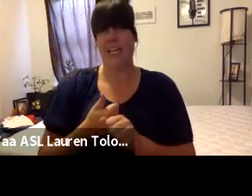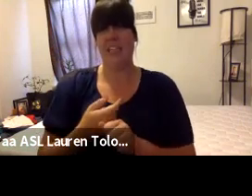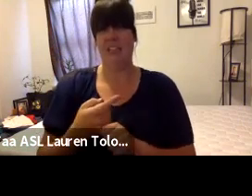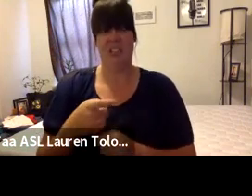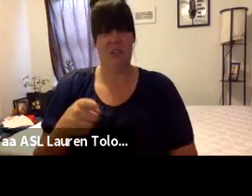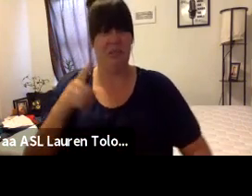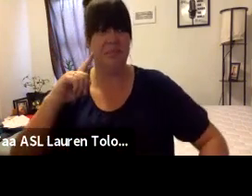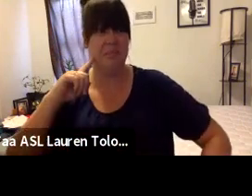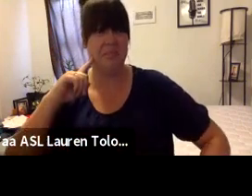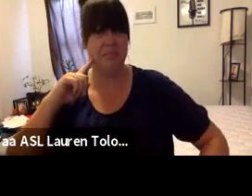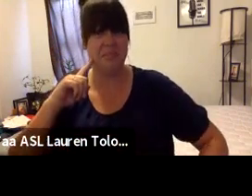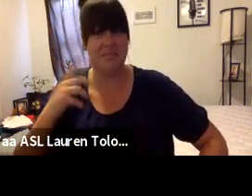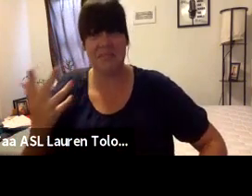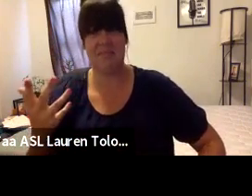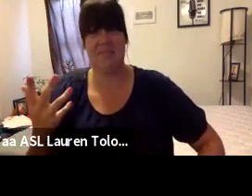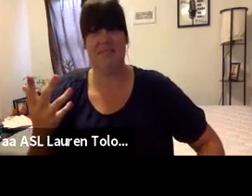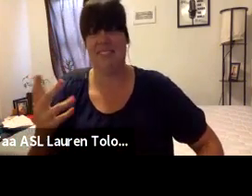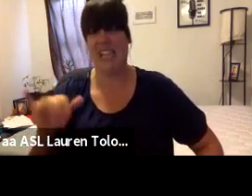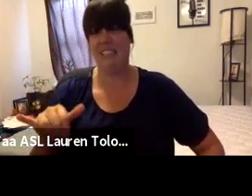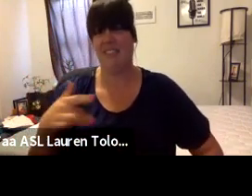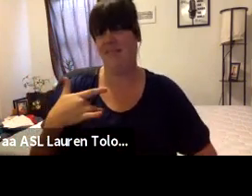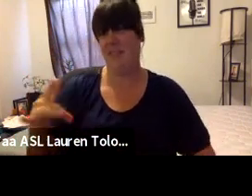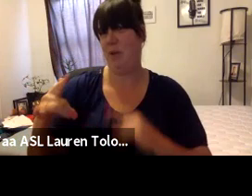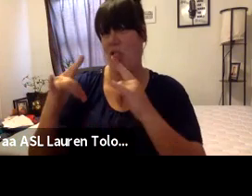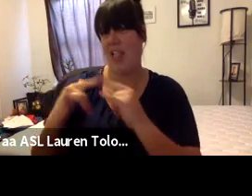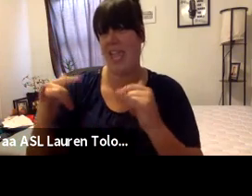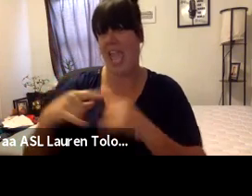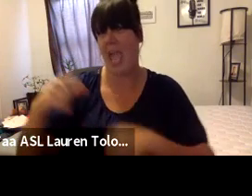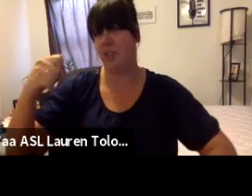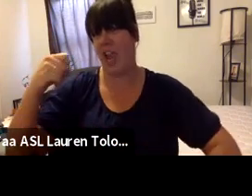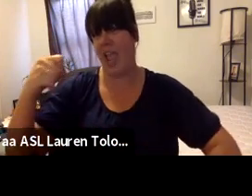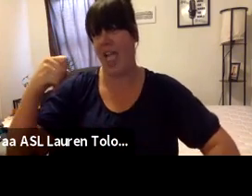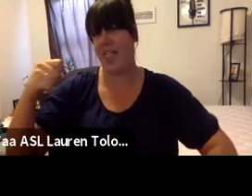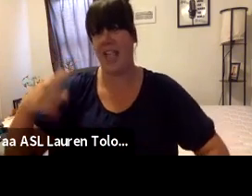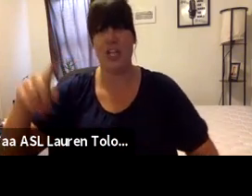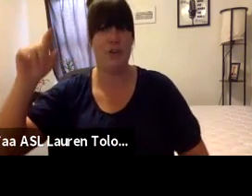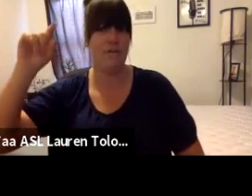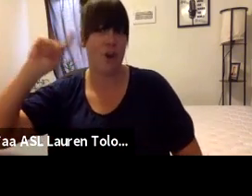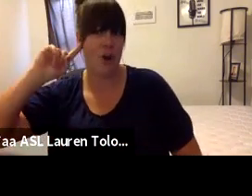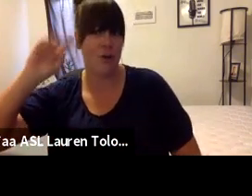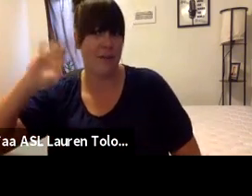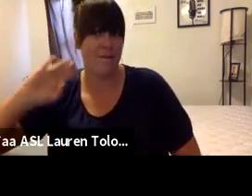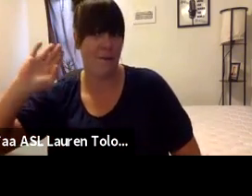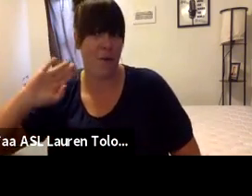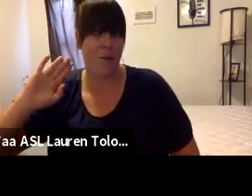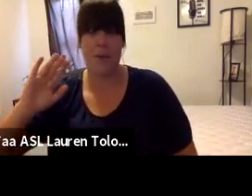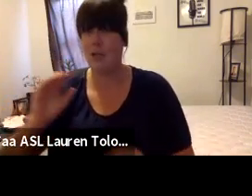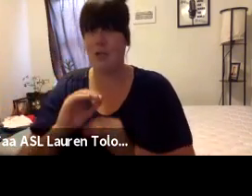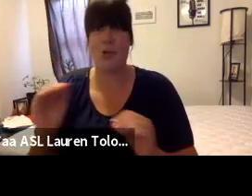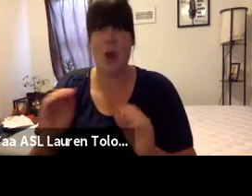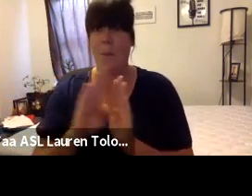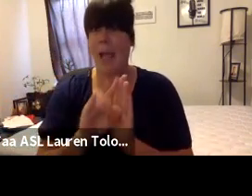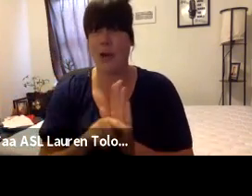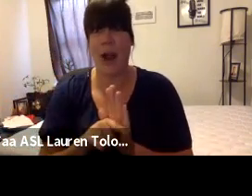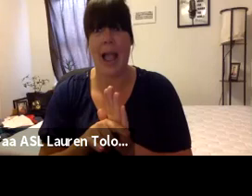just sound like another camp chant, one that you probably heard before. You wouldn't know anything about how we combined